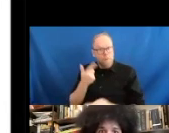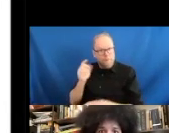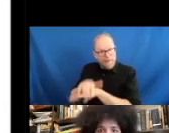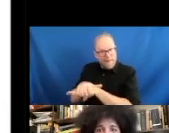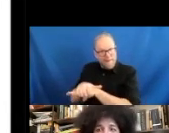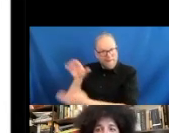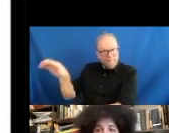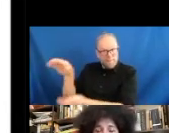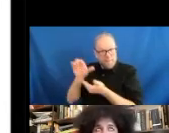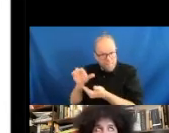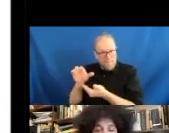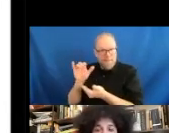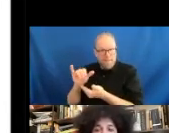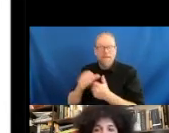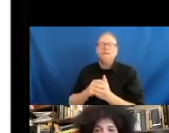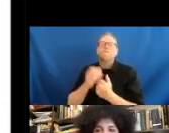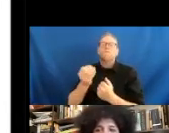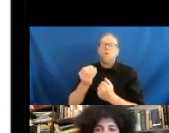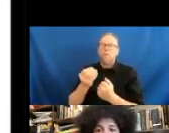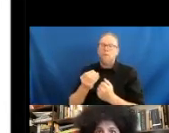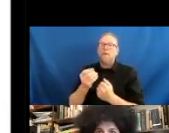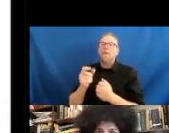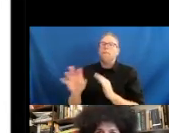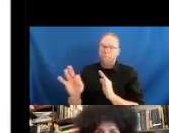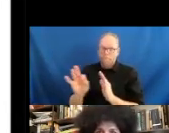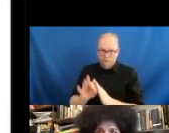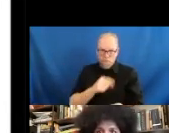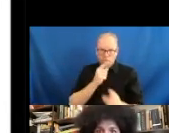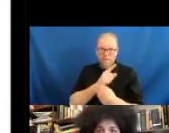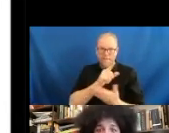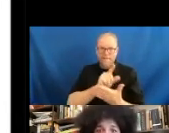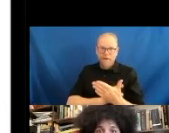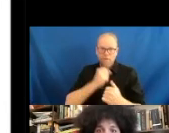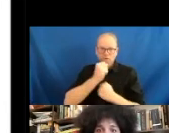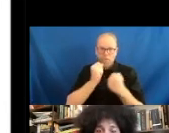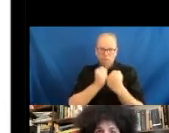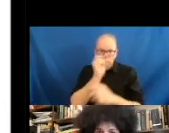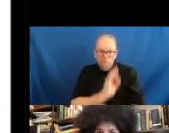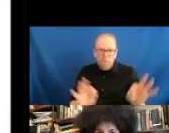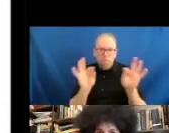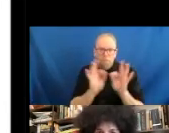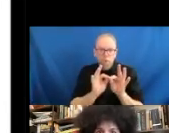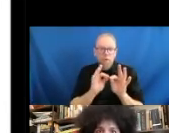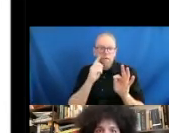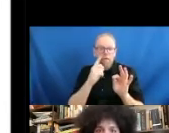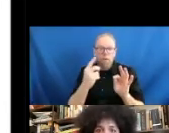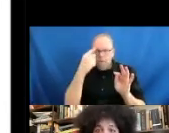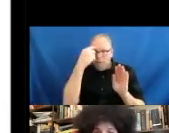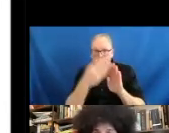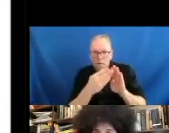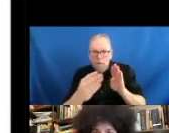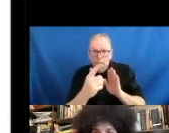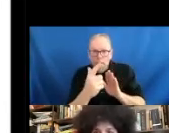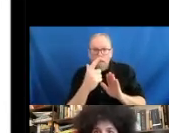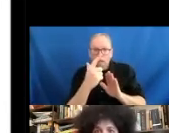about earlier? Well, choosing the appropriate legal structure is critical in the long-term prosperity of